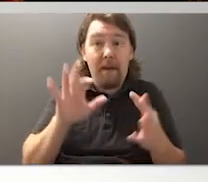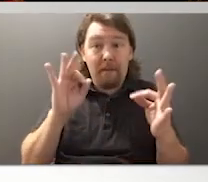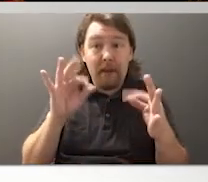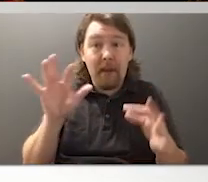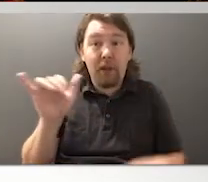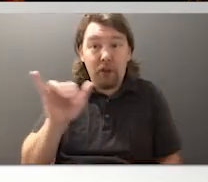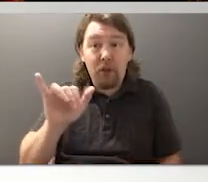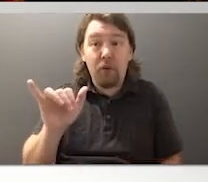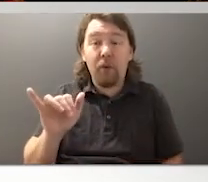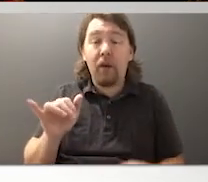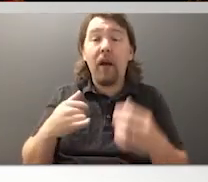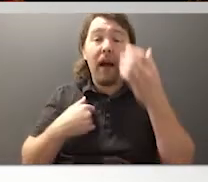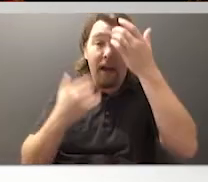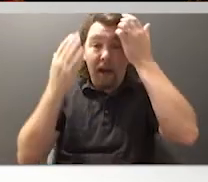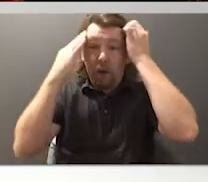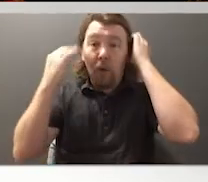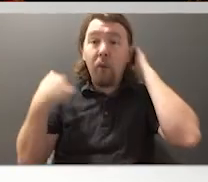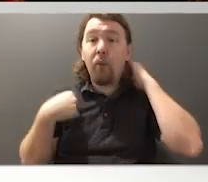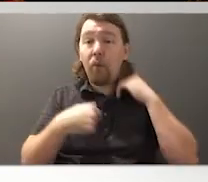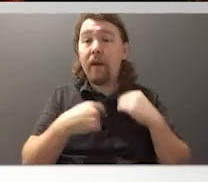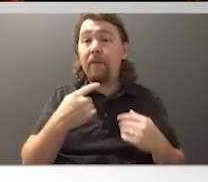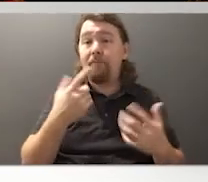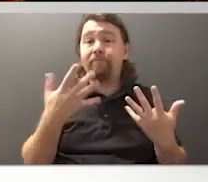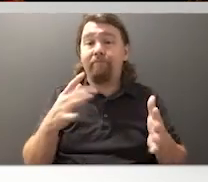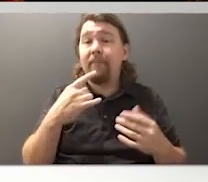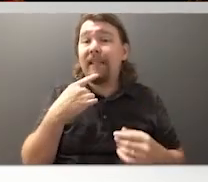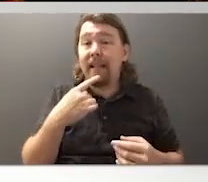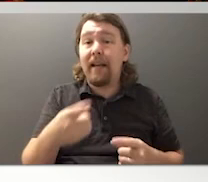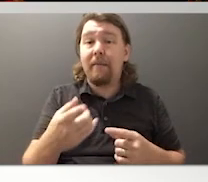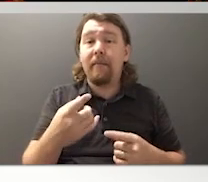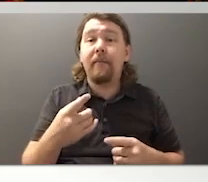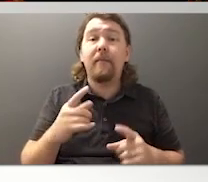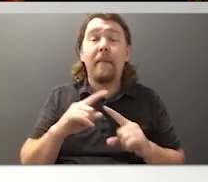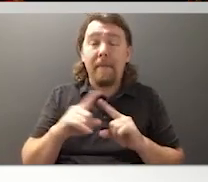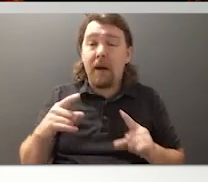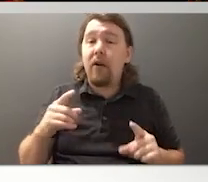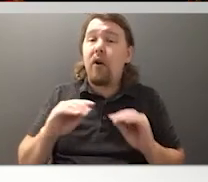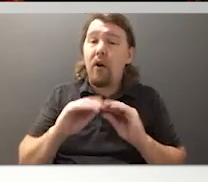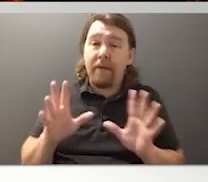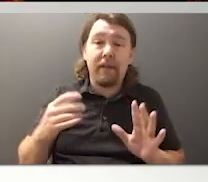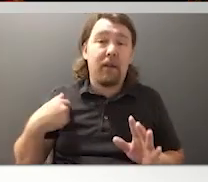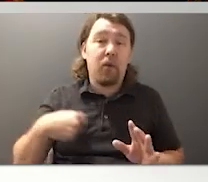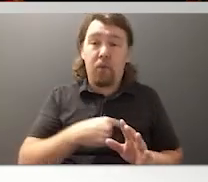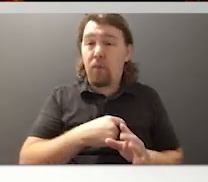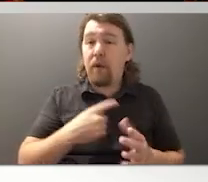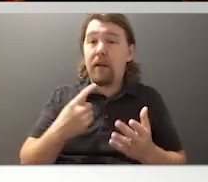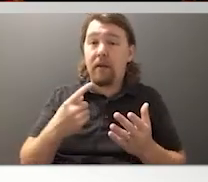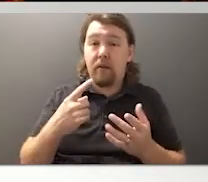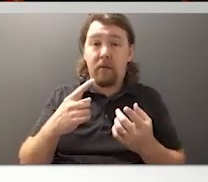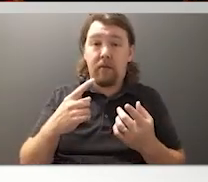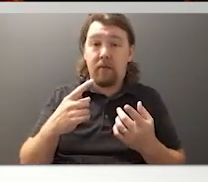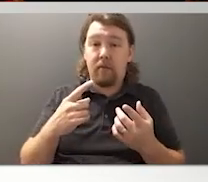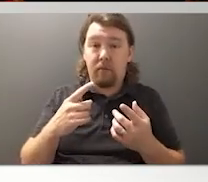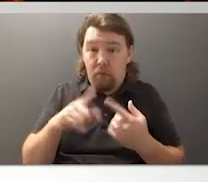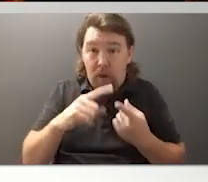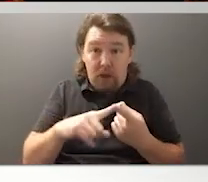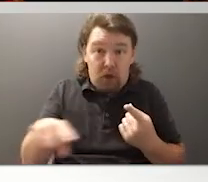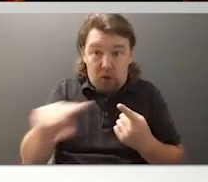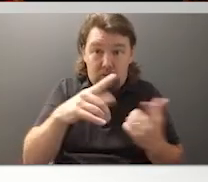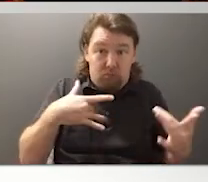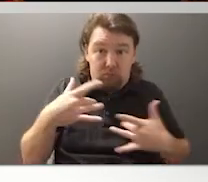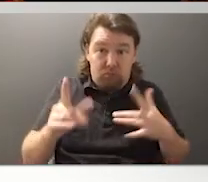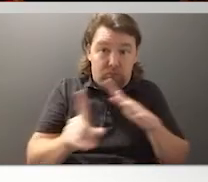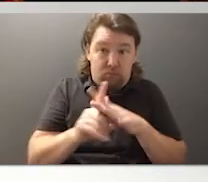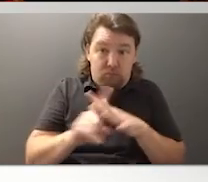our parents are upset, we want to take all of that feedback back. So, and again, I know we've said this before, but we